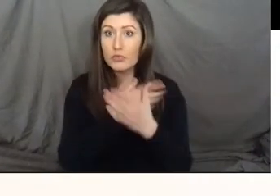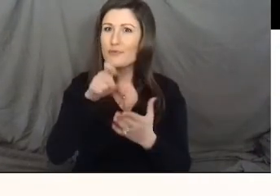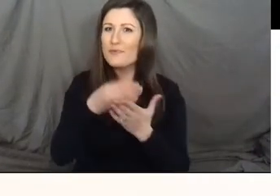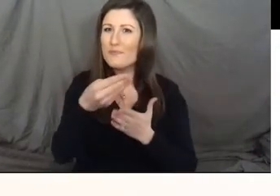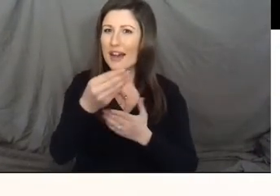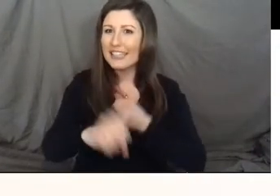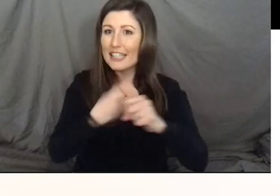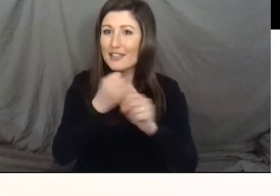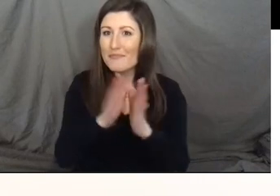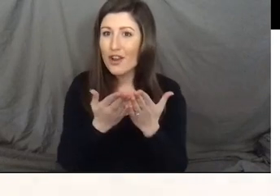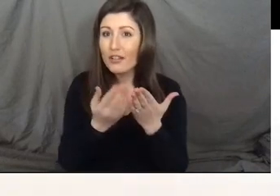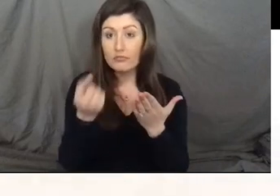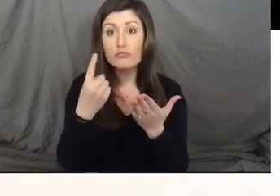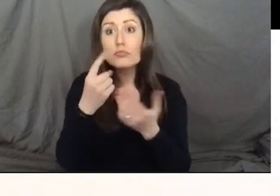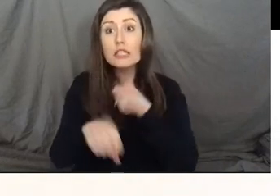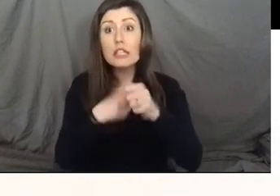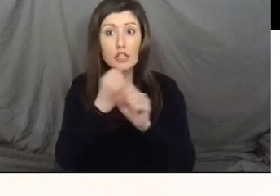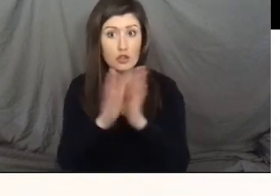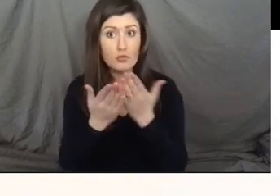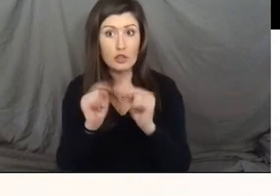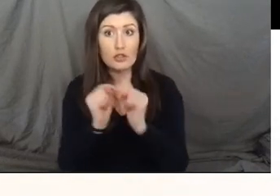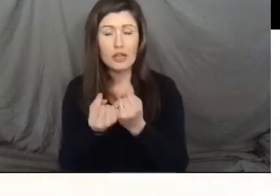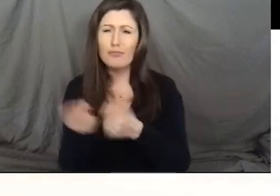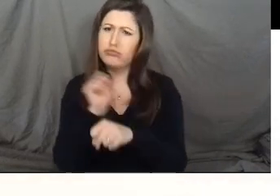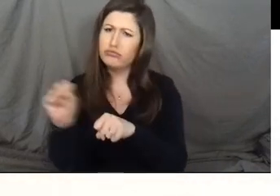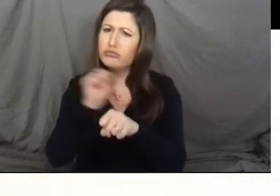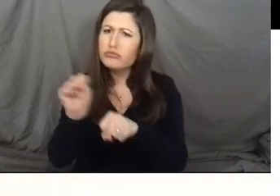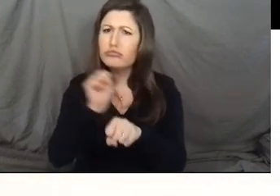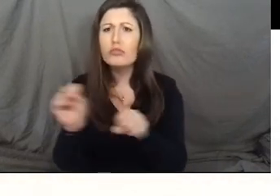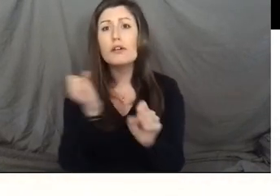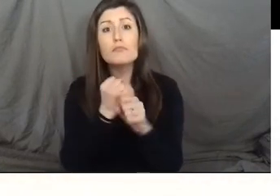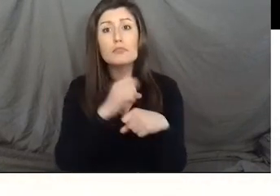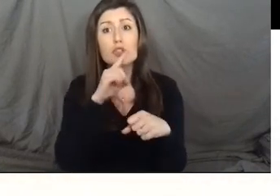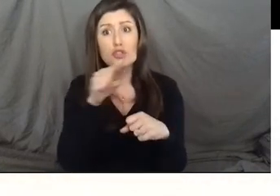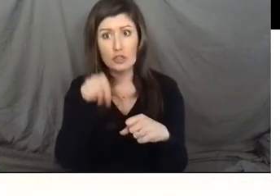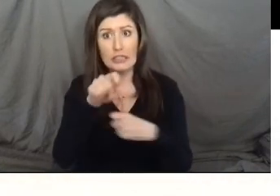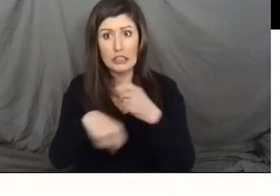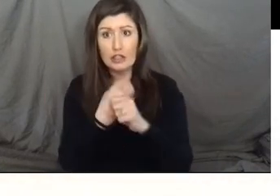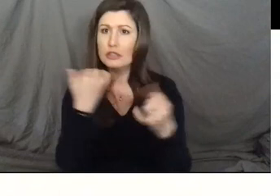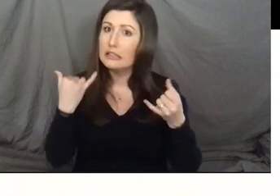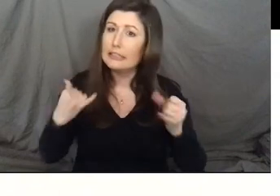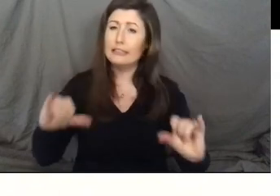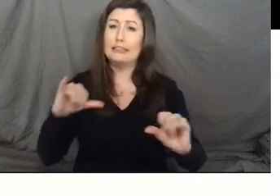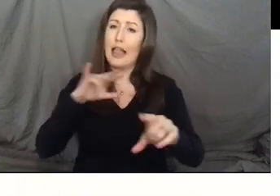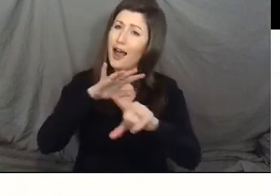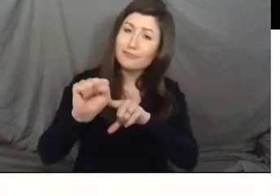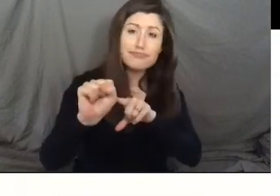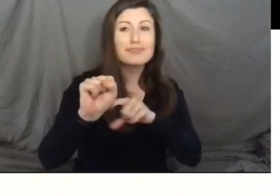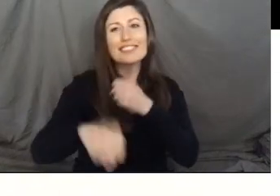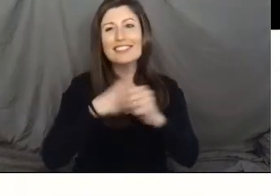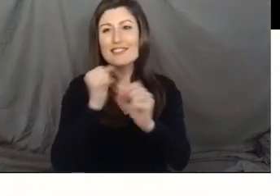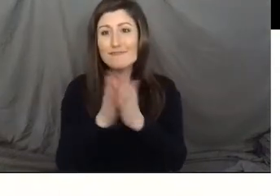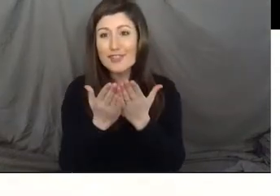yearbooks. The yearbook team has been hard at work to make sure we still have an amazing yearbook this year. They